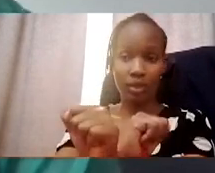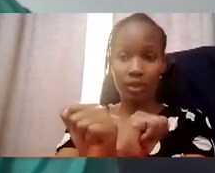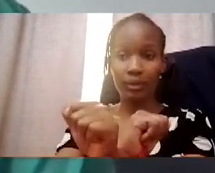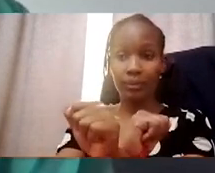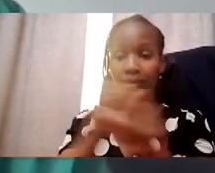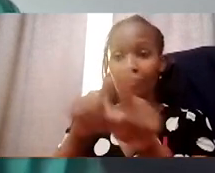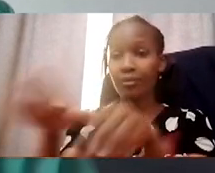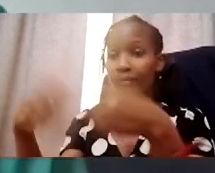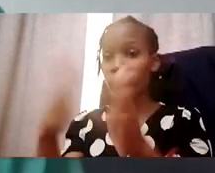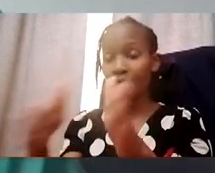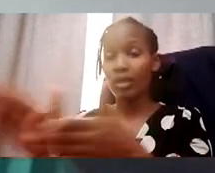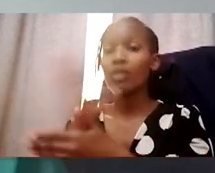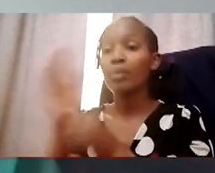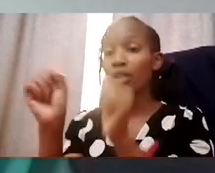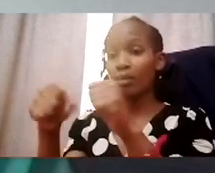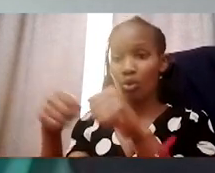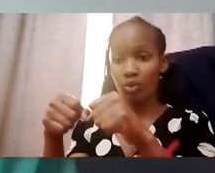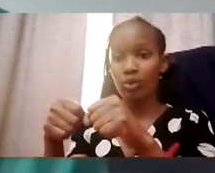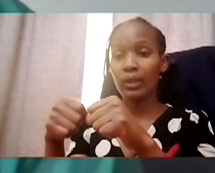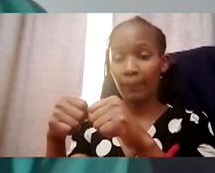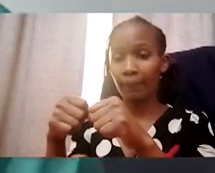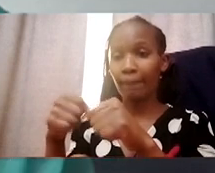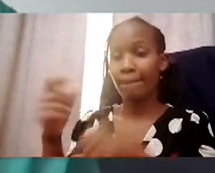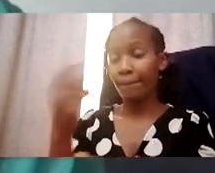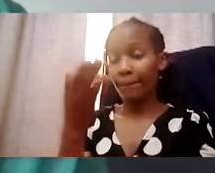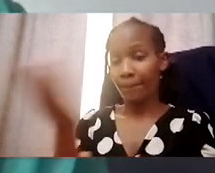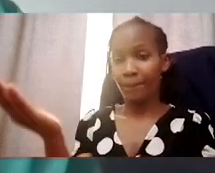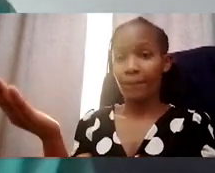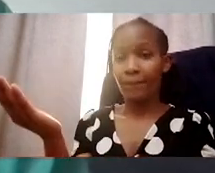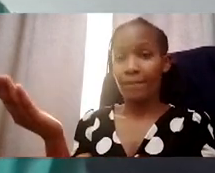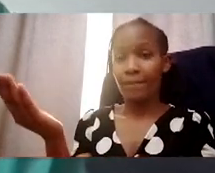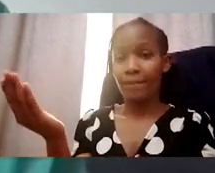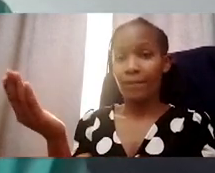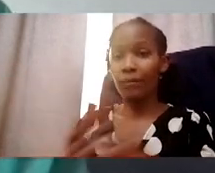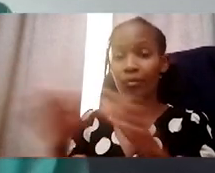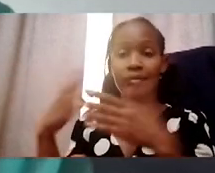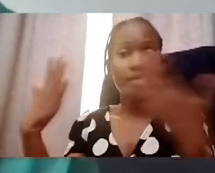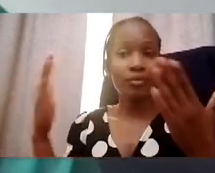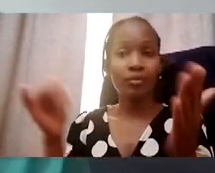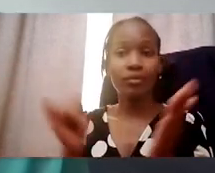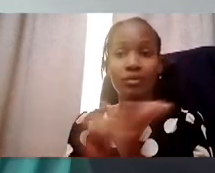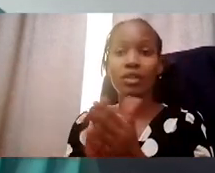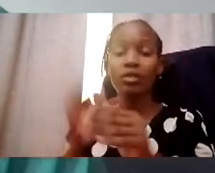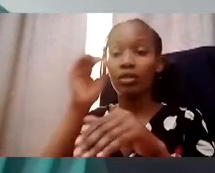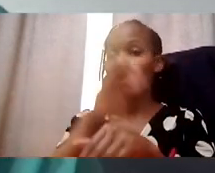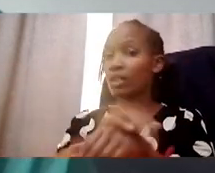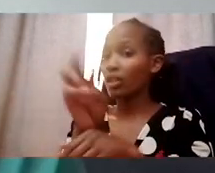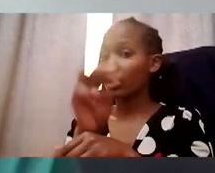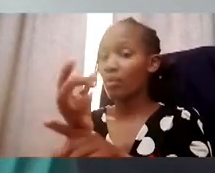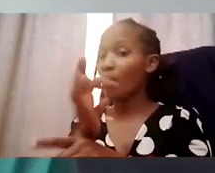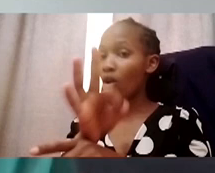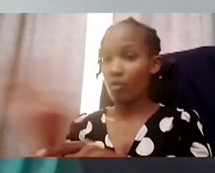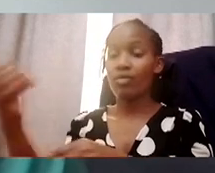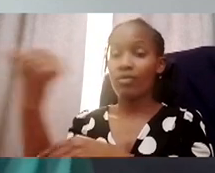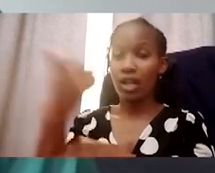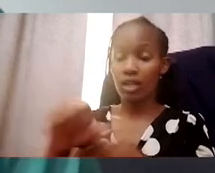to be able to go out there, do something that will get them off any other ills of society.